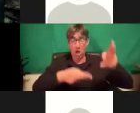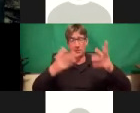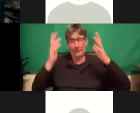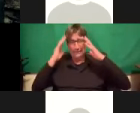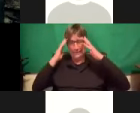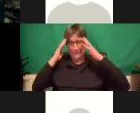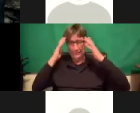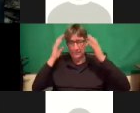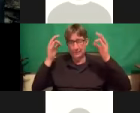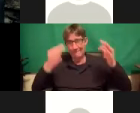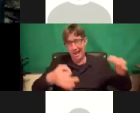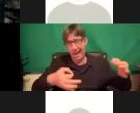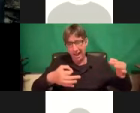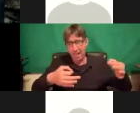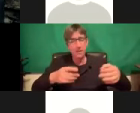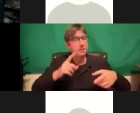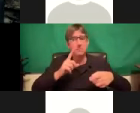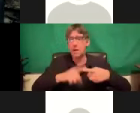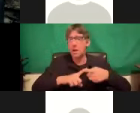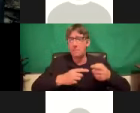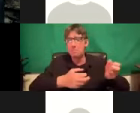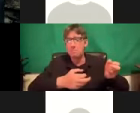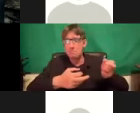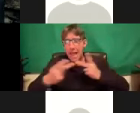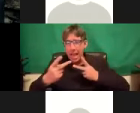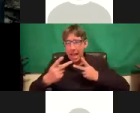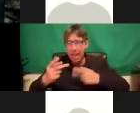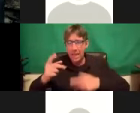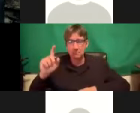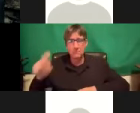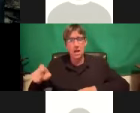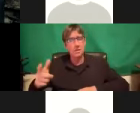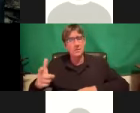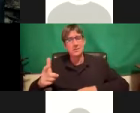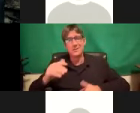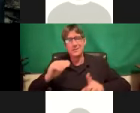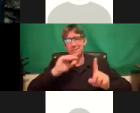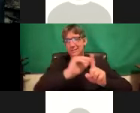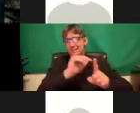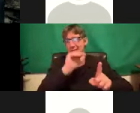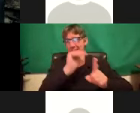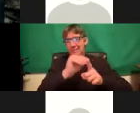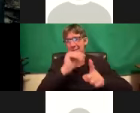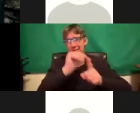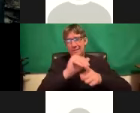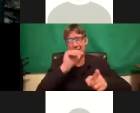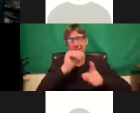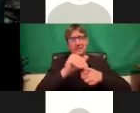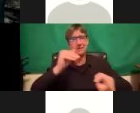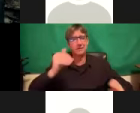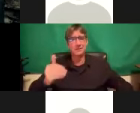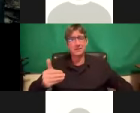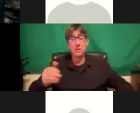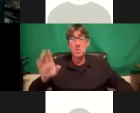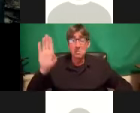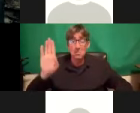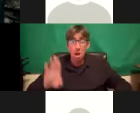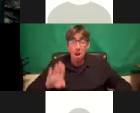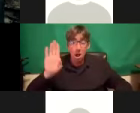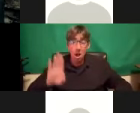echoing what other folks have said, this is definitely a reminder of the ways in which Boston continues